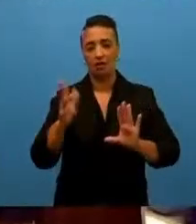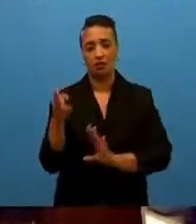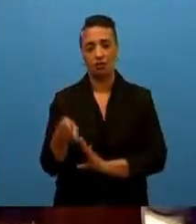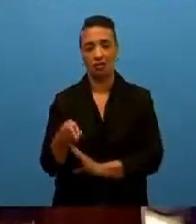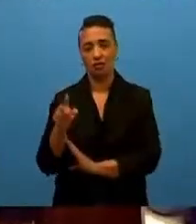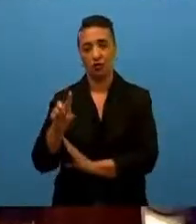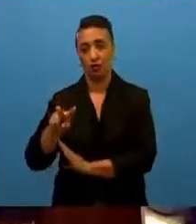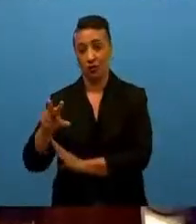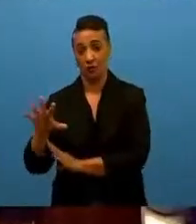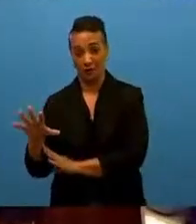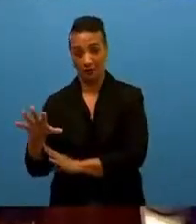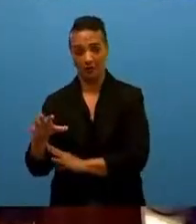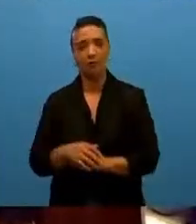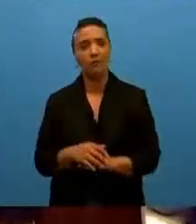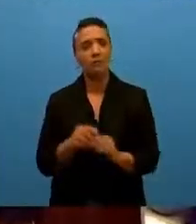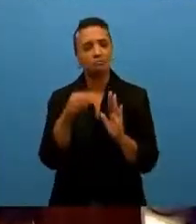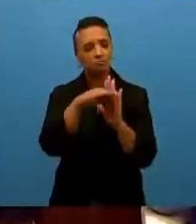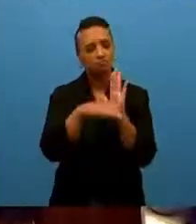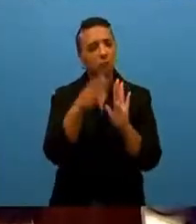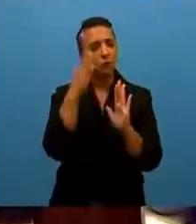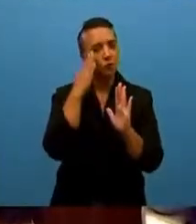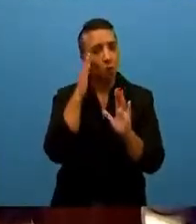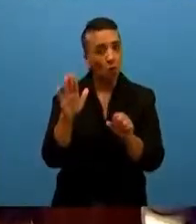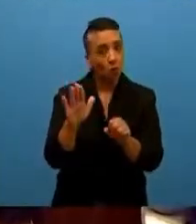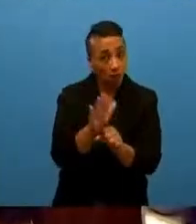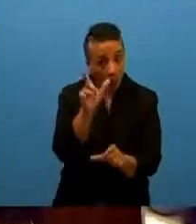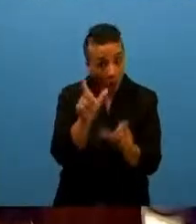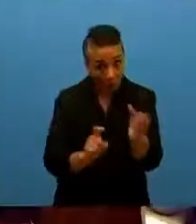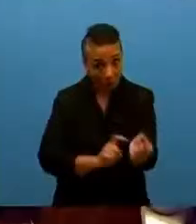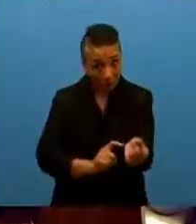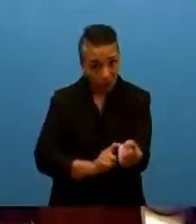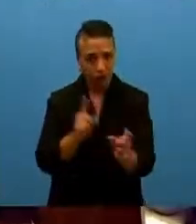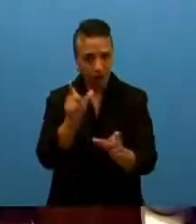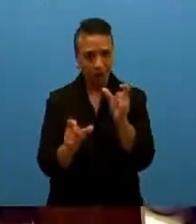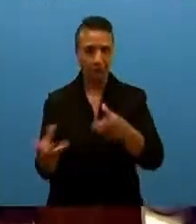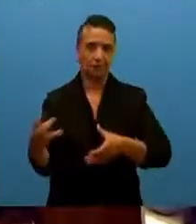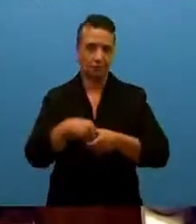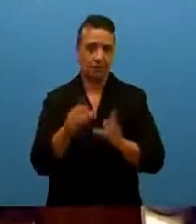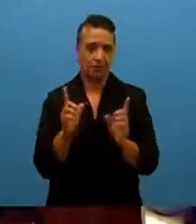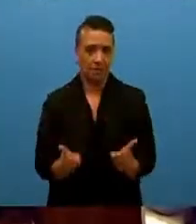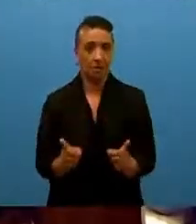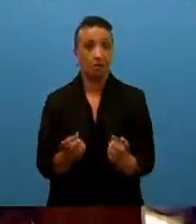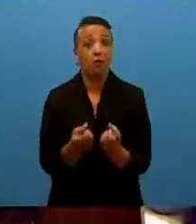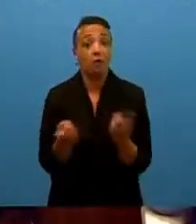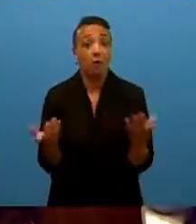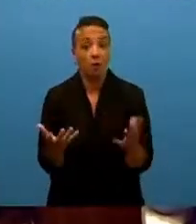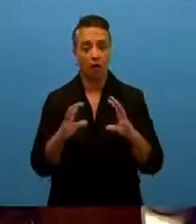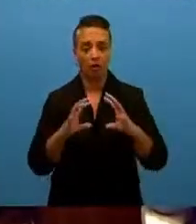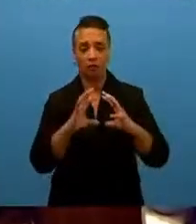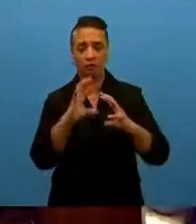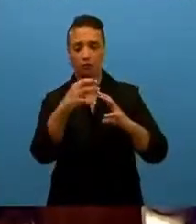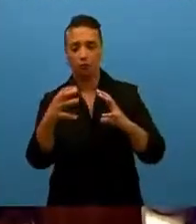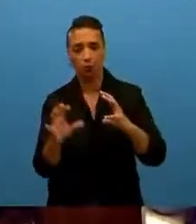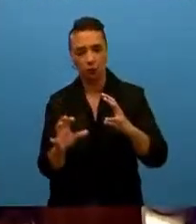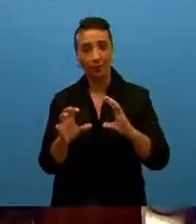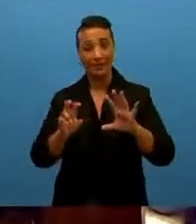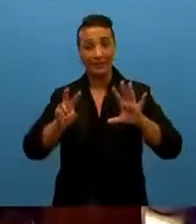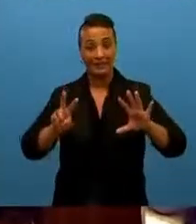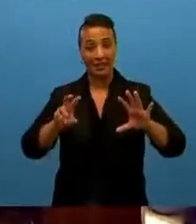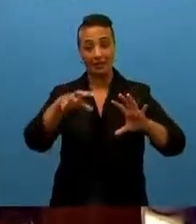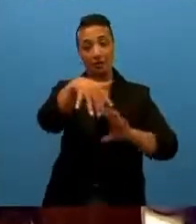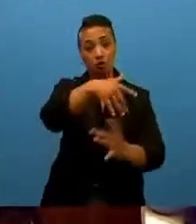/59/35, with the full and effective participation of indigenous peoples from the 7 indigenous sociocultural